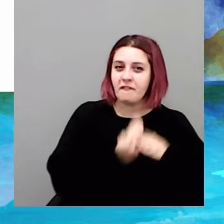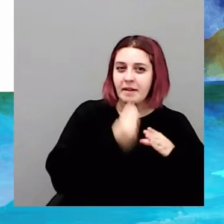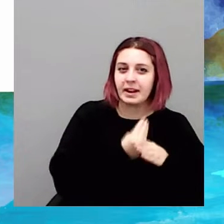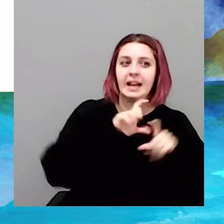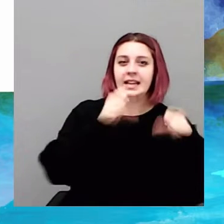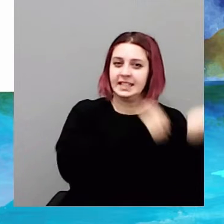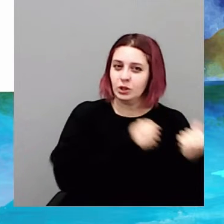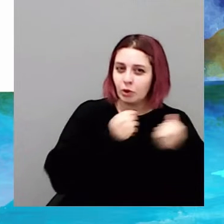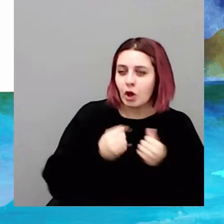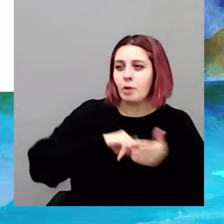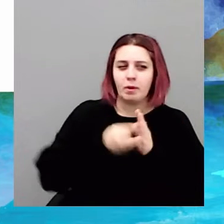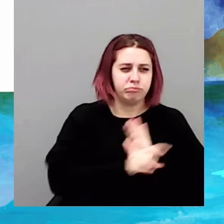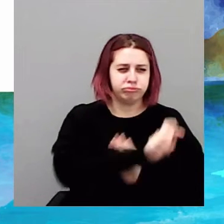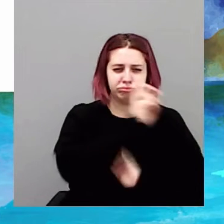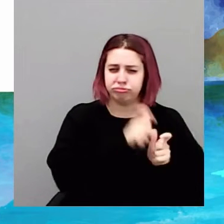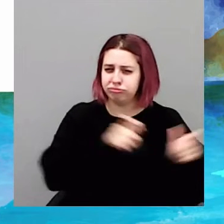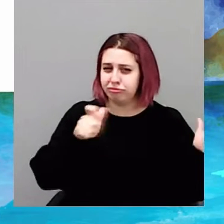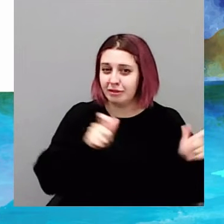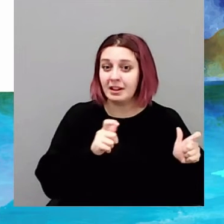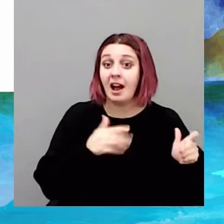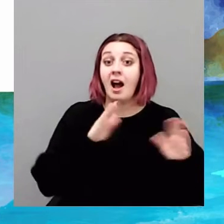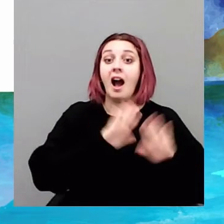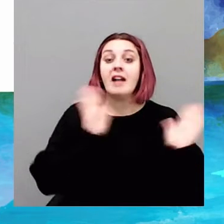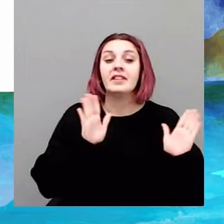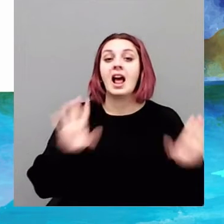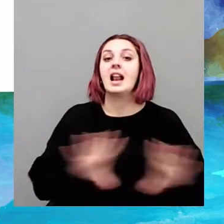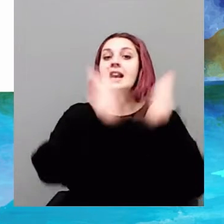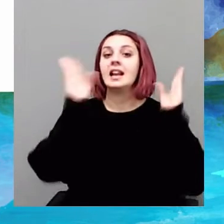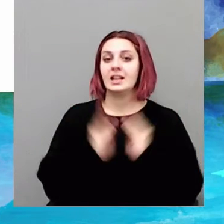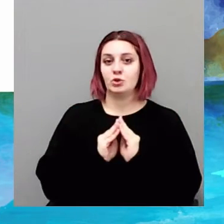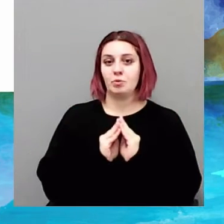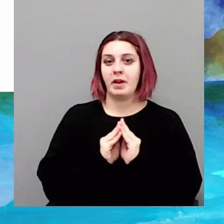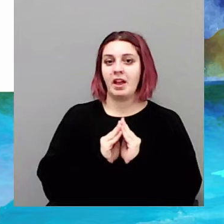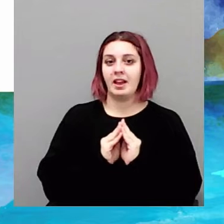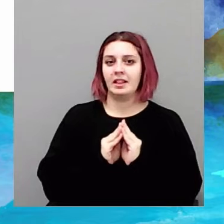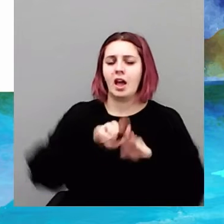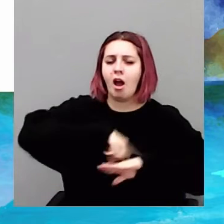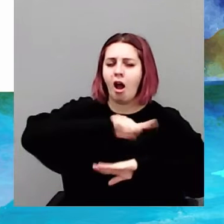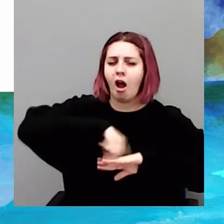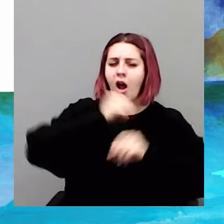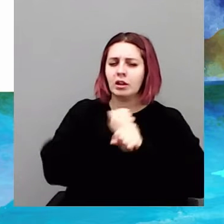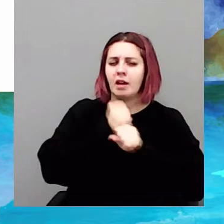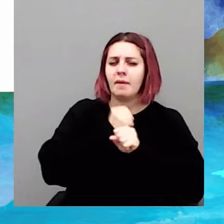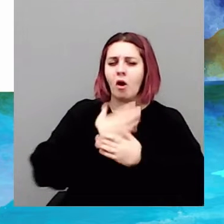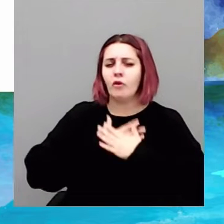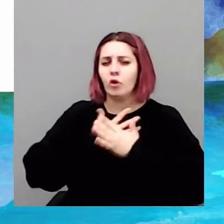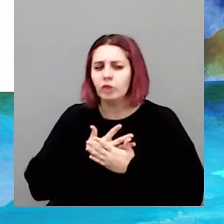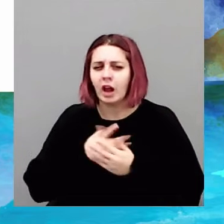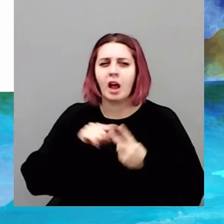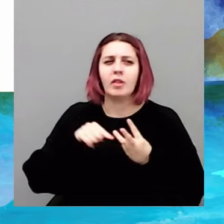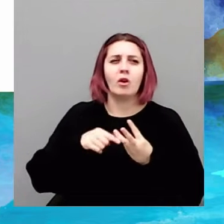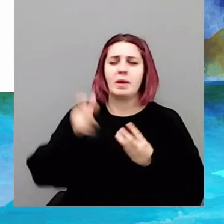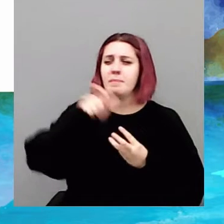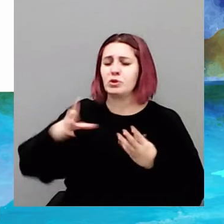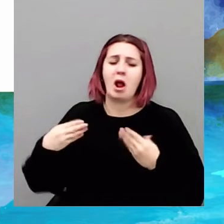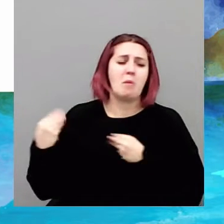lot of institutions and projects that participate in this. And so summing up, there's a lot of hours of work, a lot